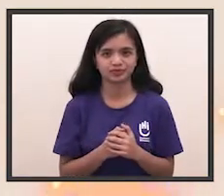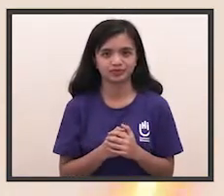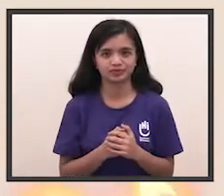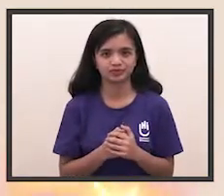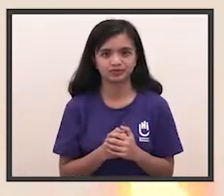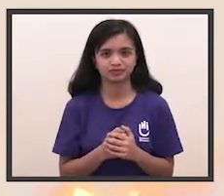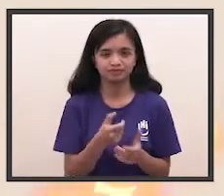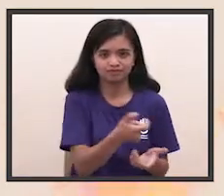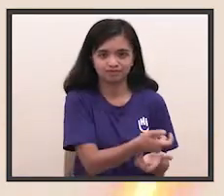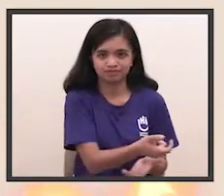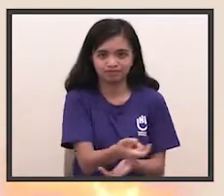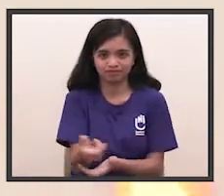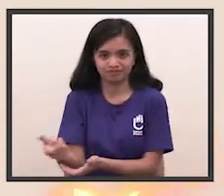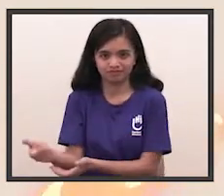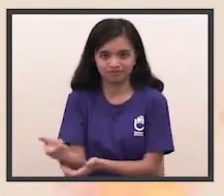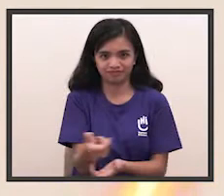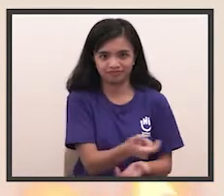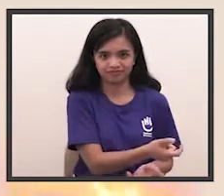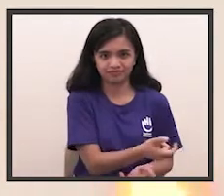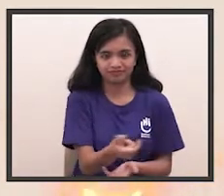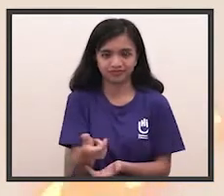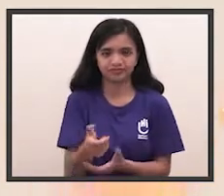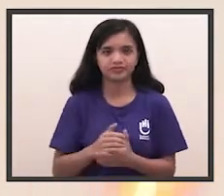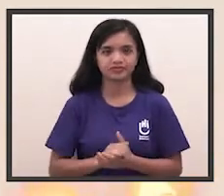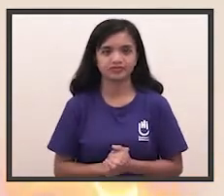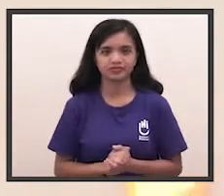Aim low at the base of the fire.